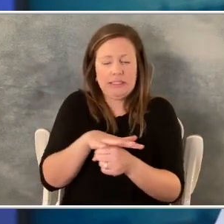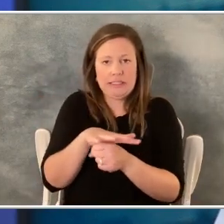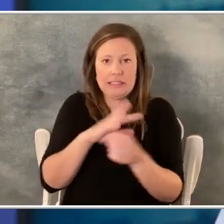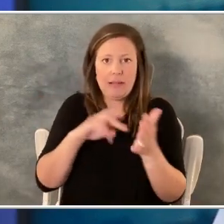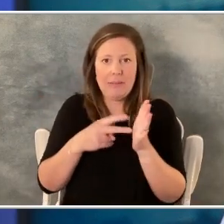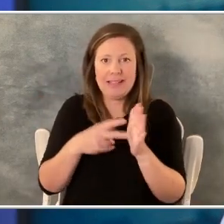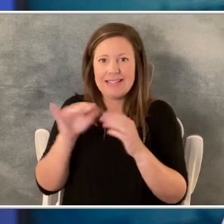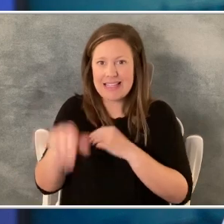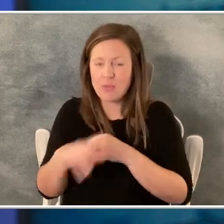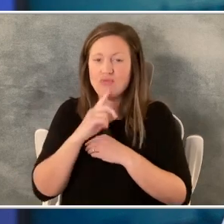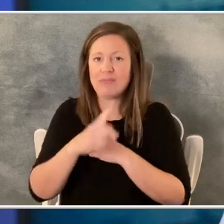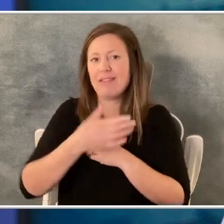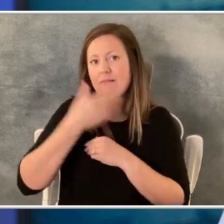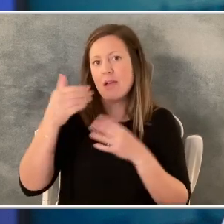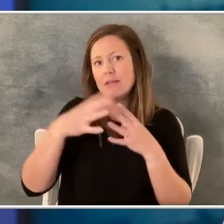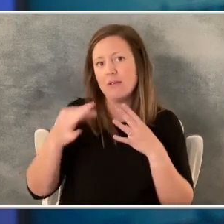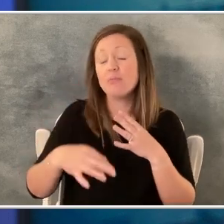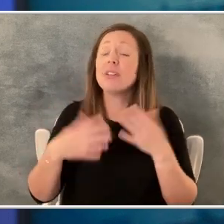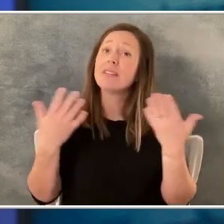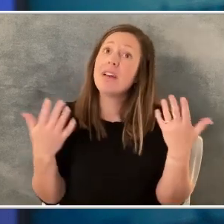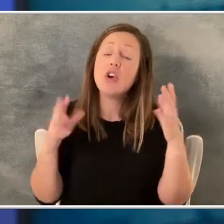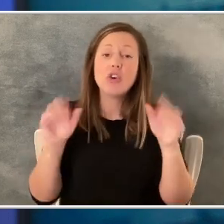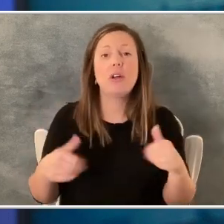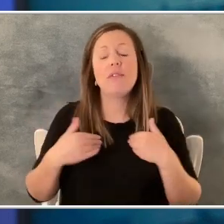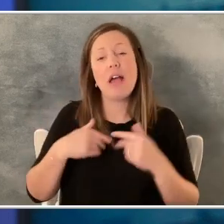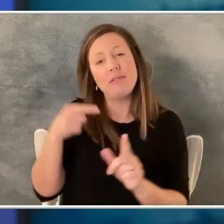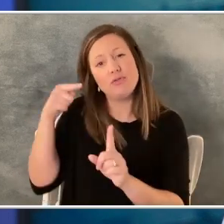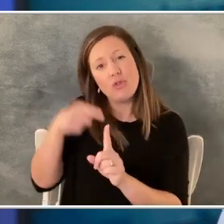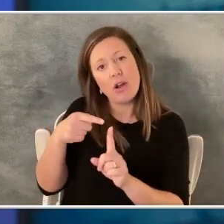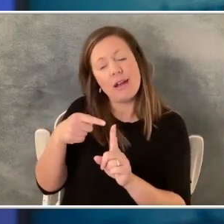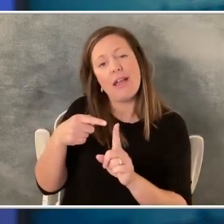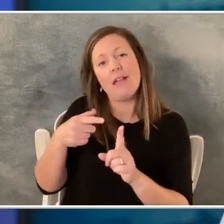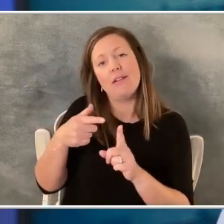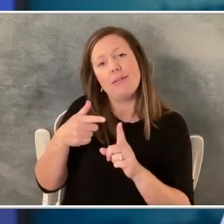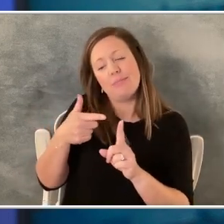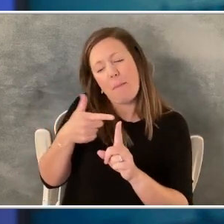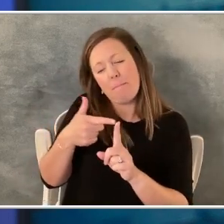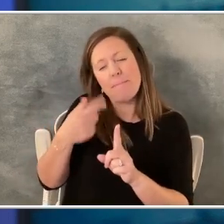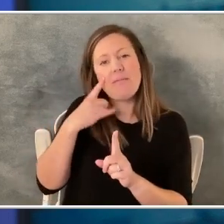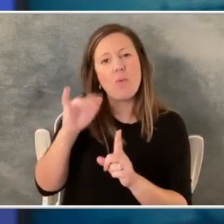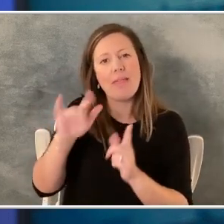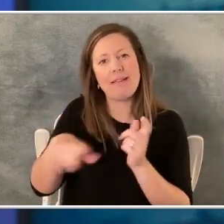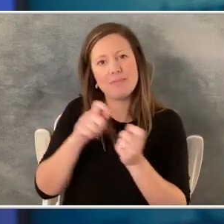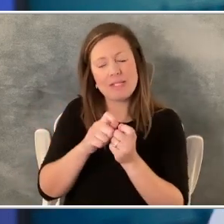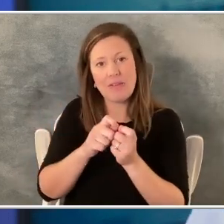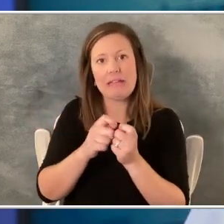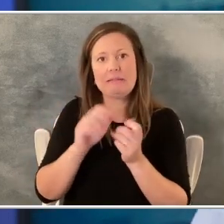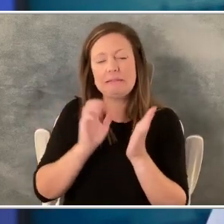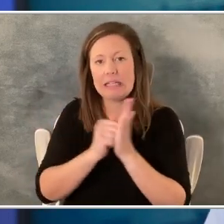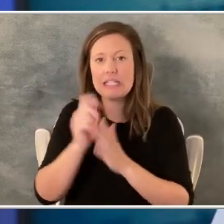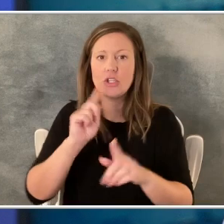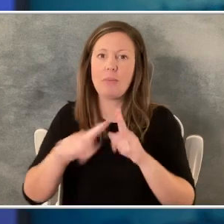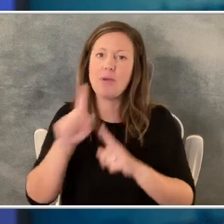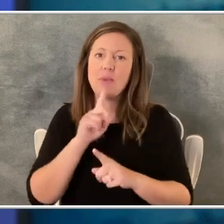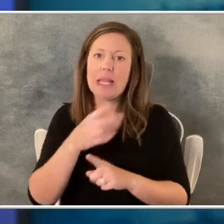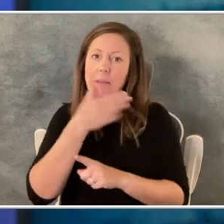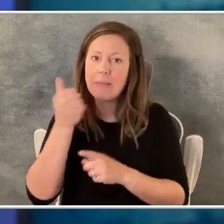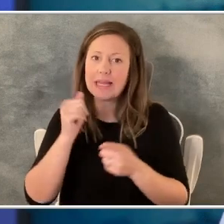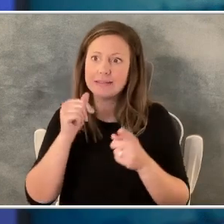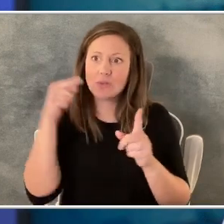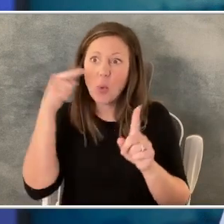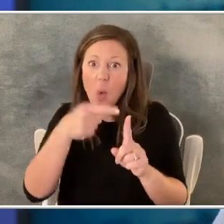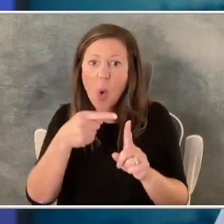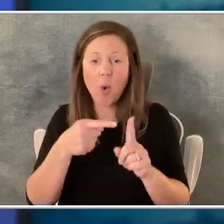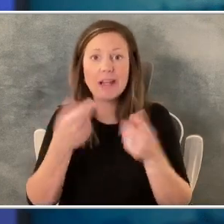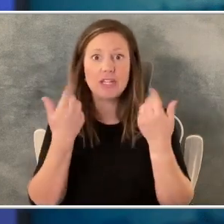could have had targeted radiation for these early stage diseases, but the goal is to remove it and treat it locally and avoid chemotherapy.